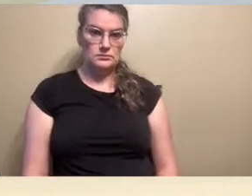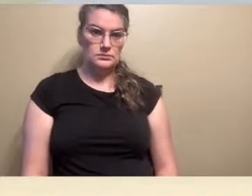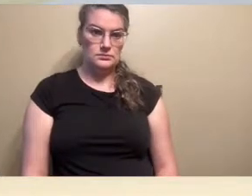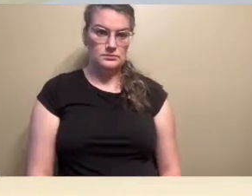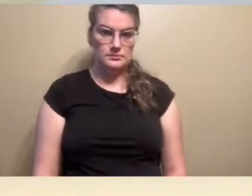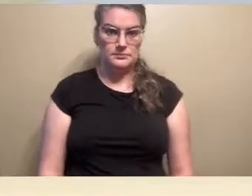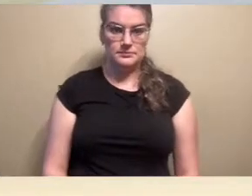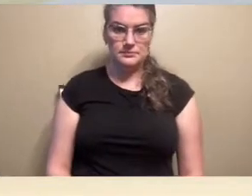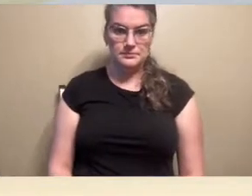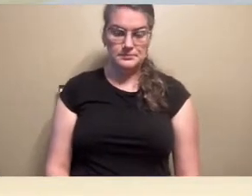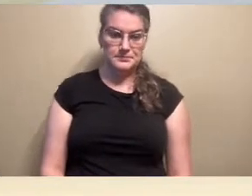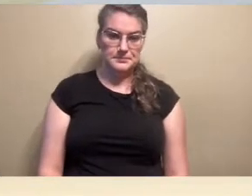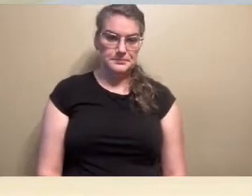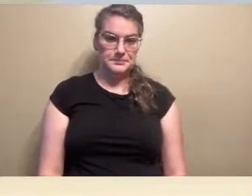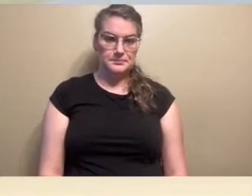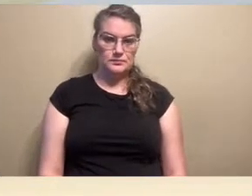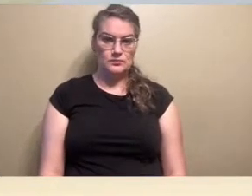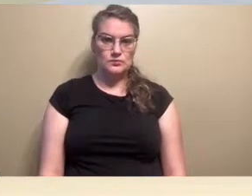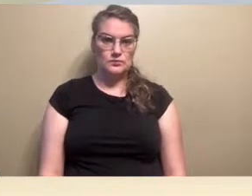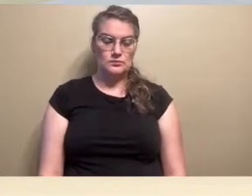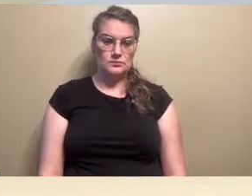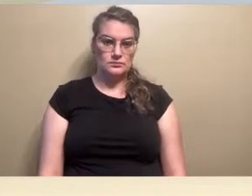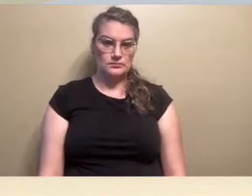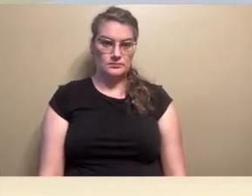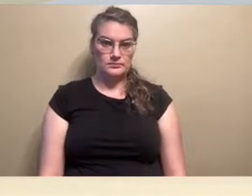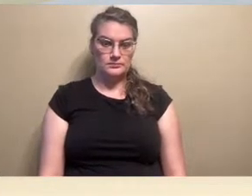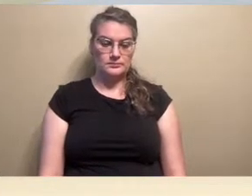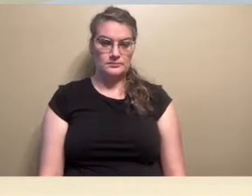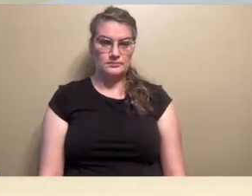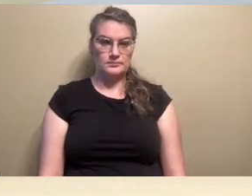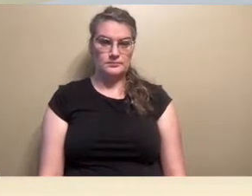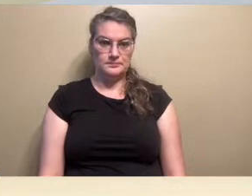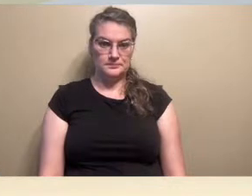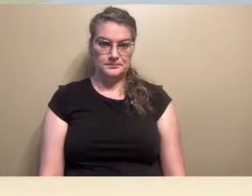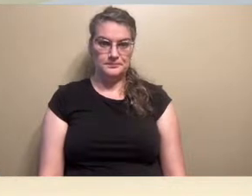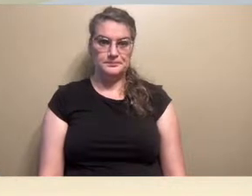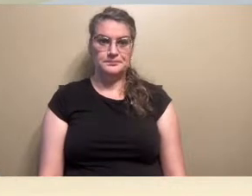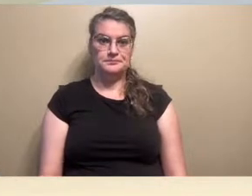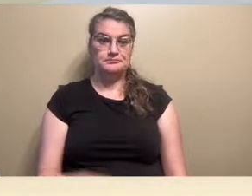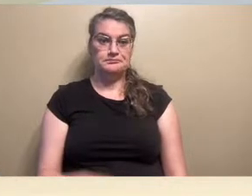l'impact de ces cas. Merci. Merci.